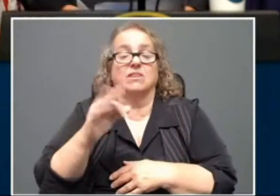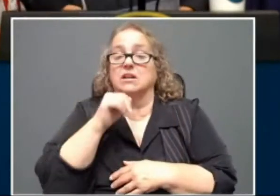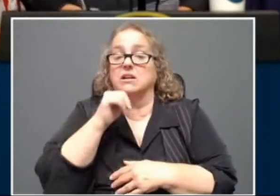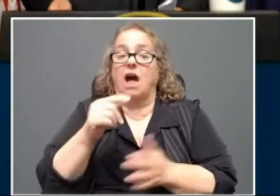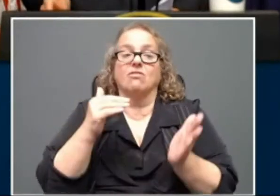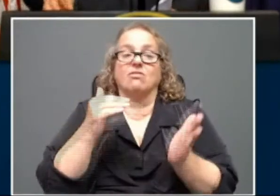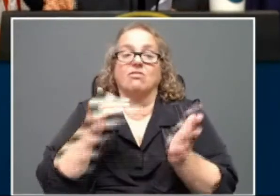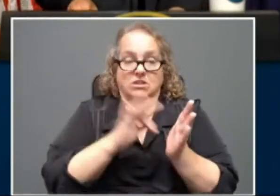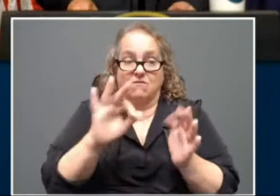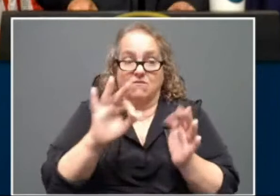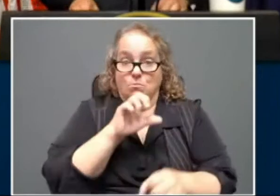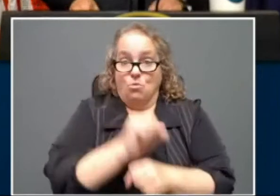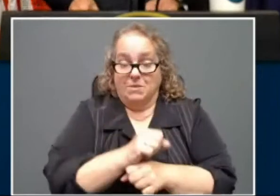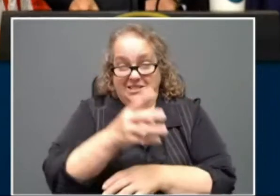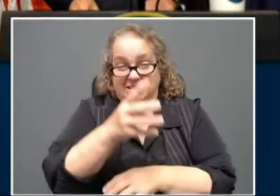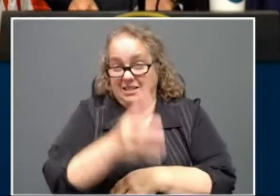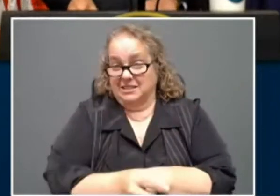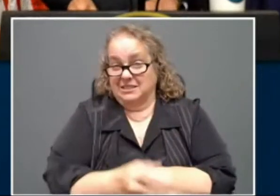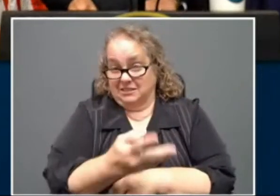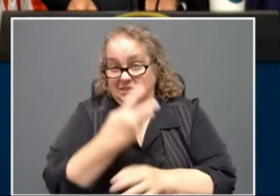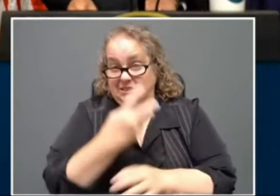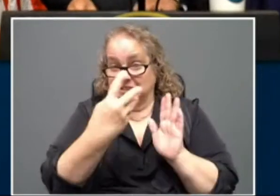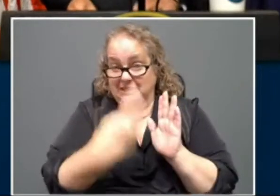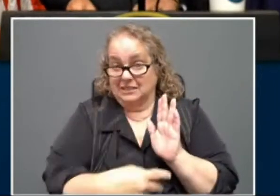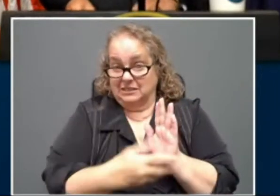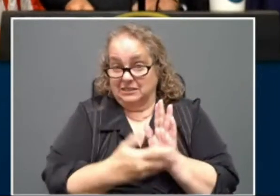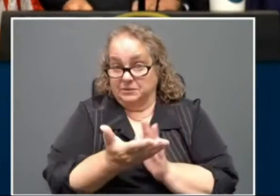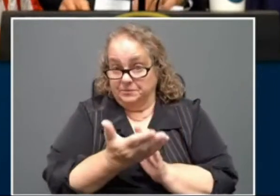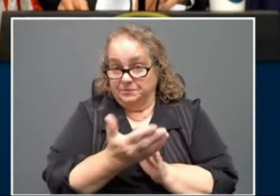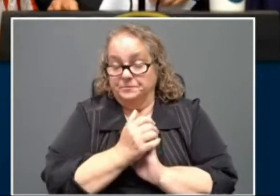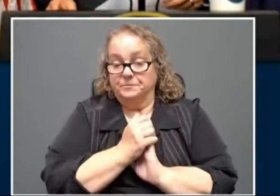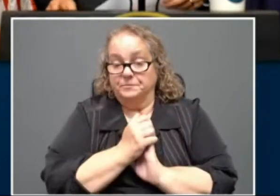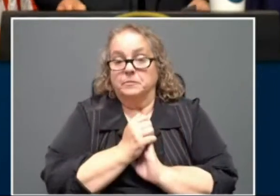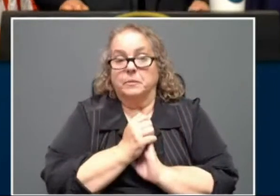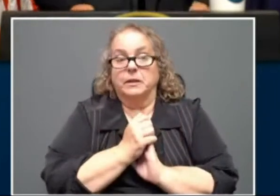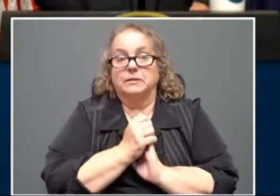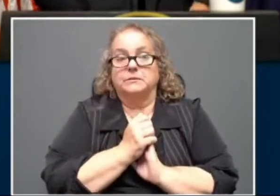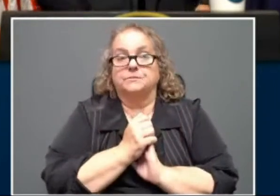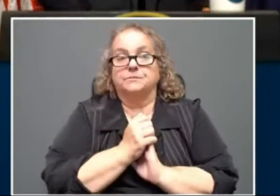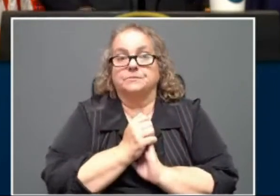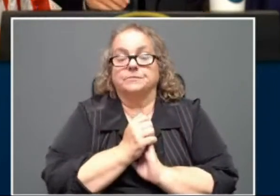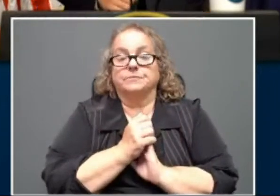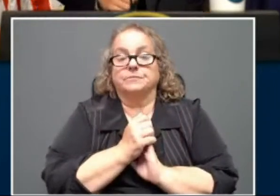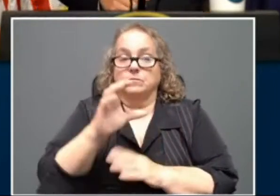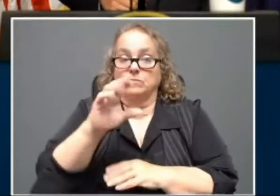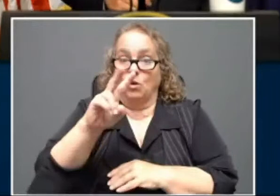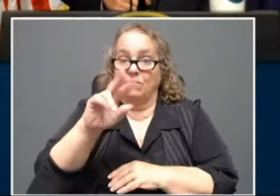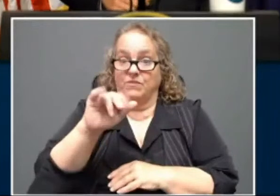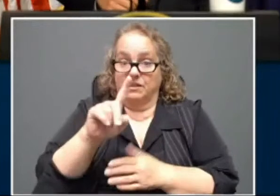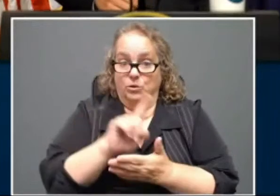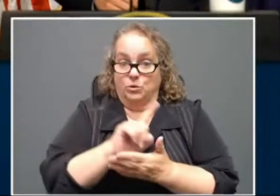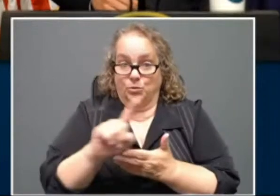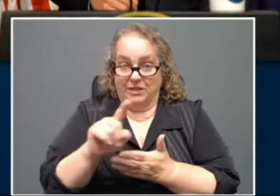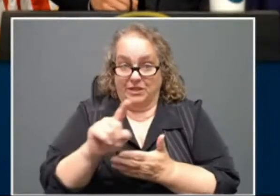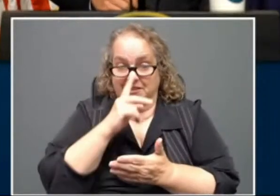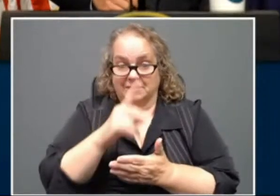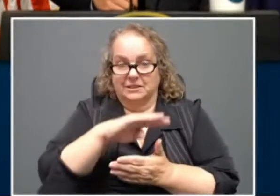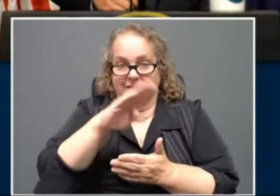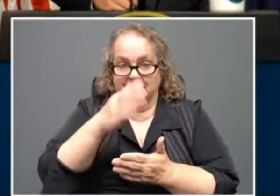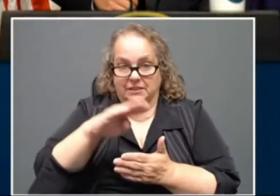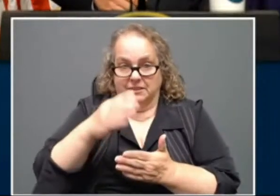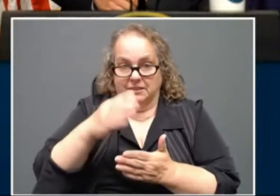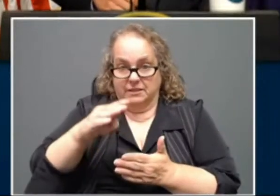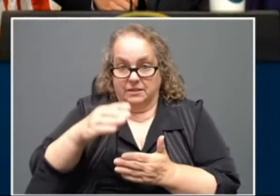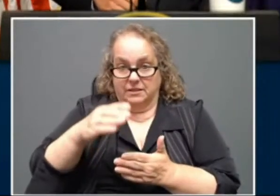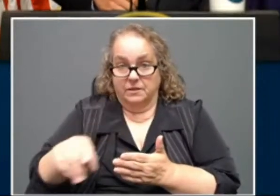appointments. All right, let's look at COVID week over week. Let's show our stair-stepper chart. In